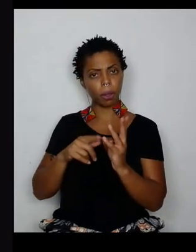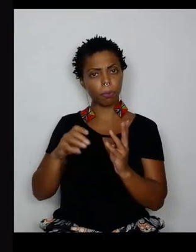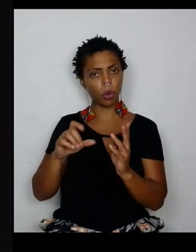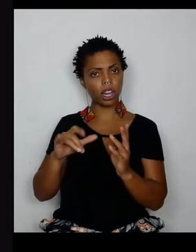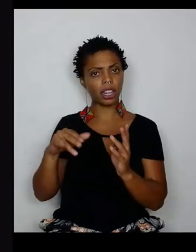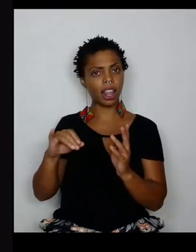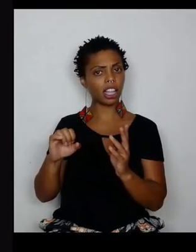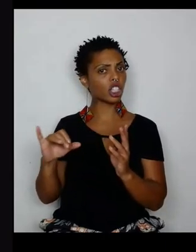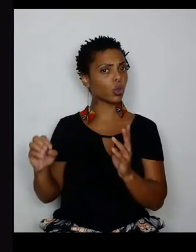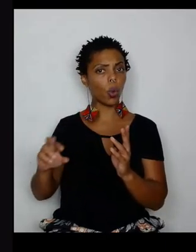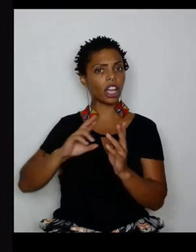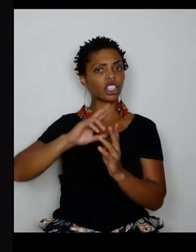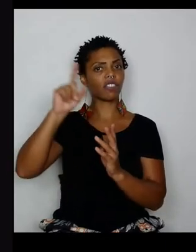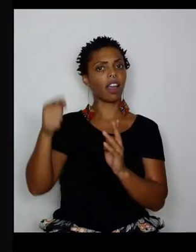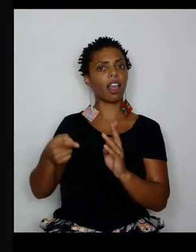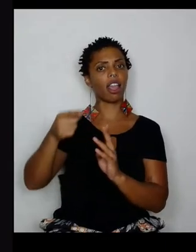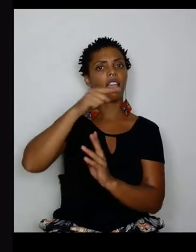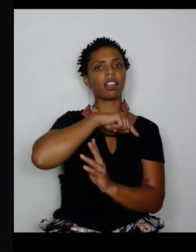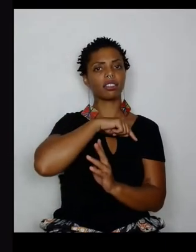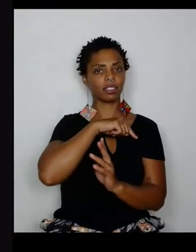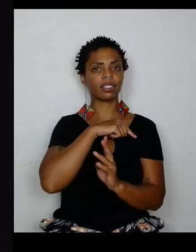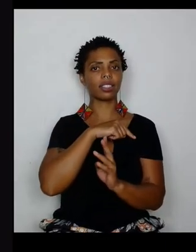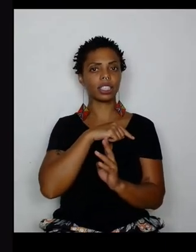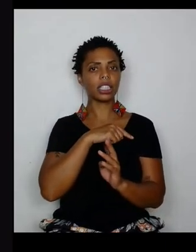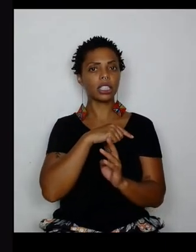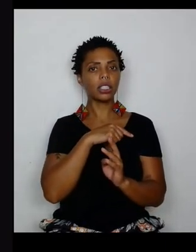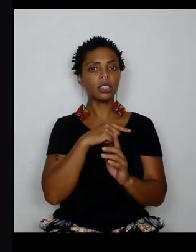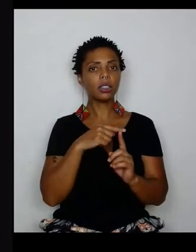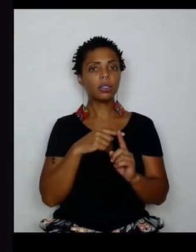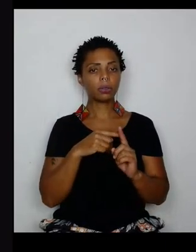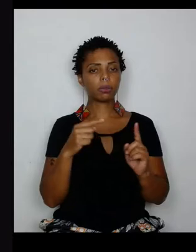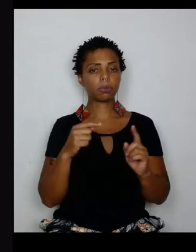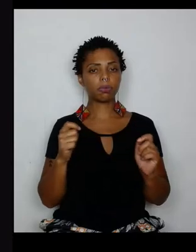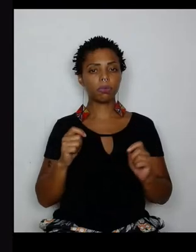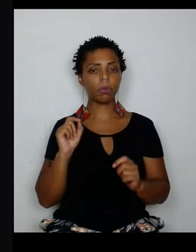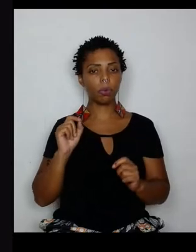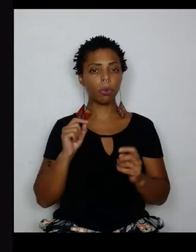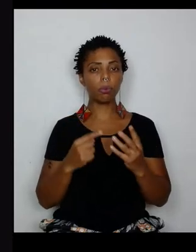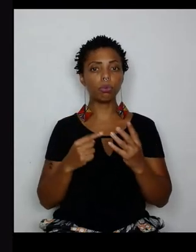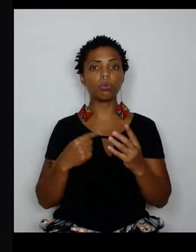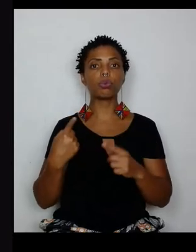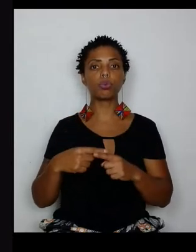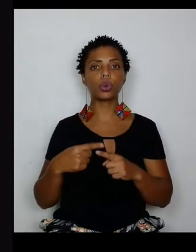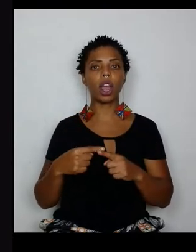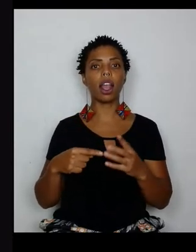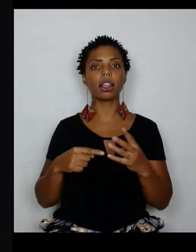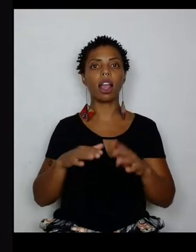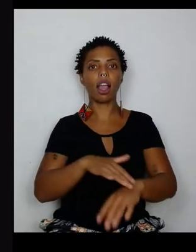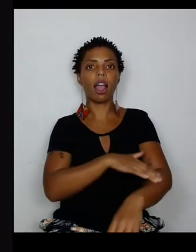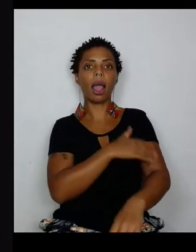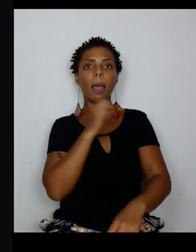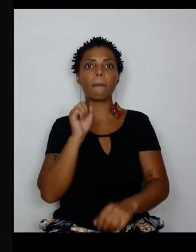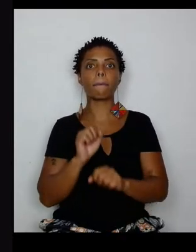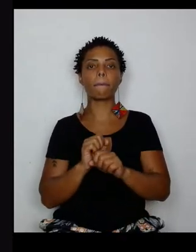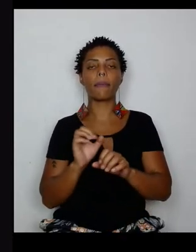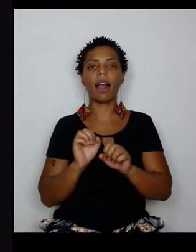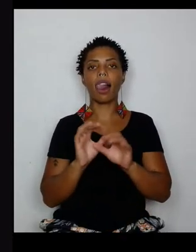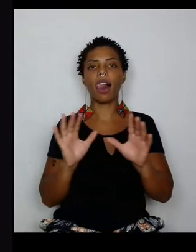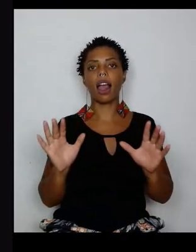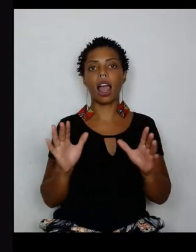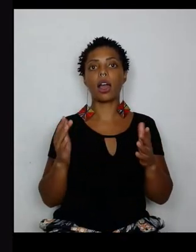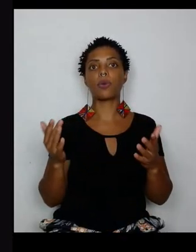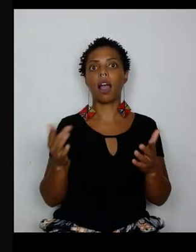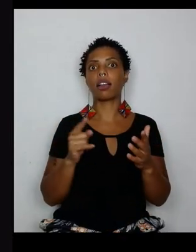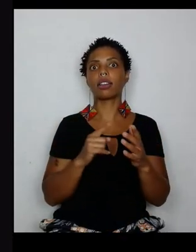lightness of skin this placed them outside the conventions of representation of other